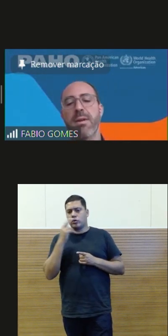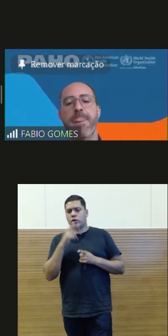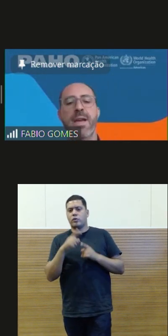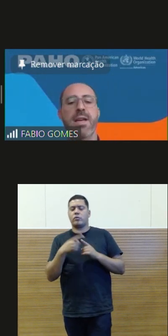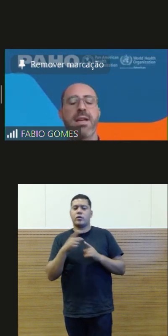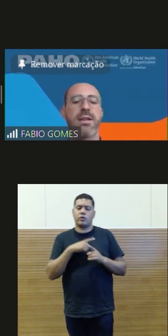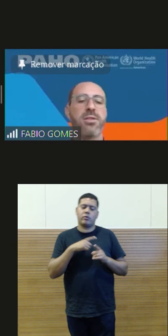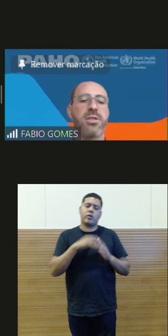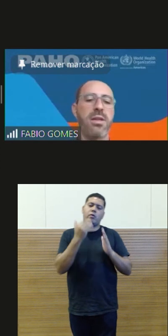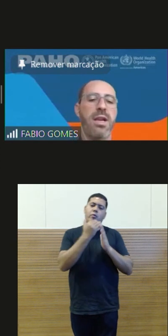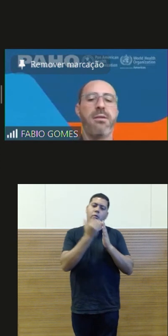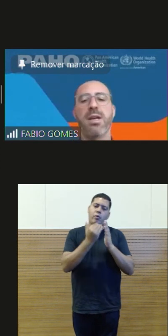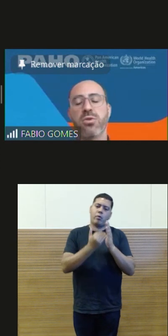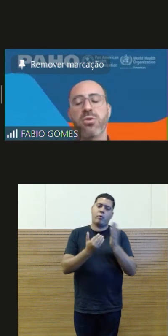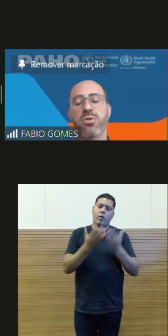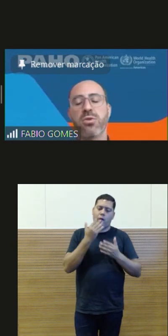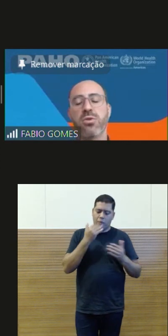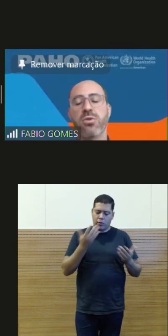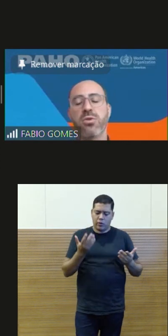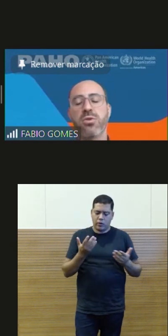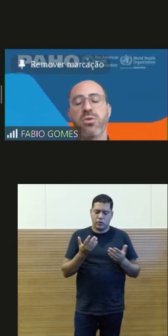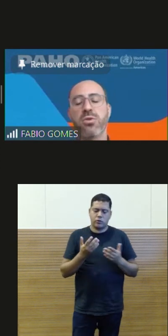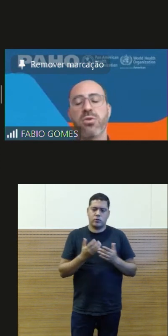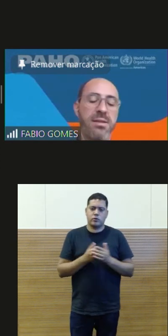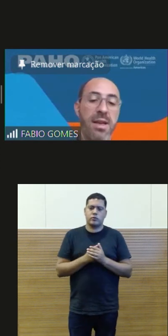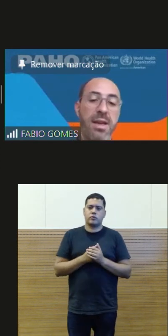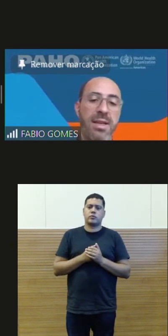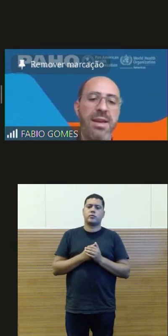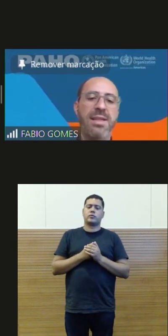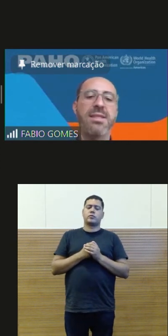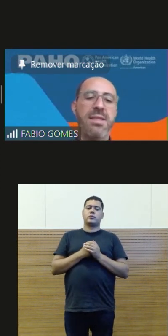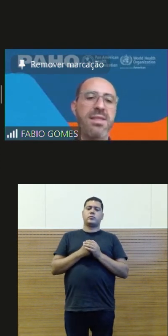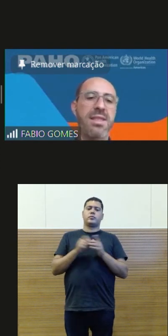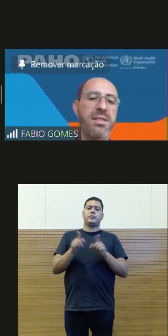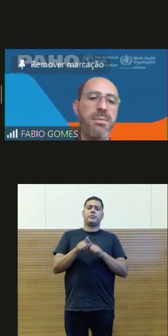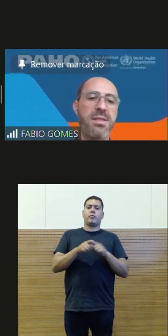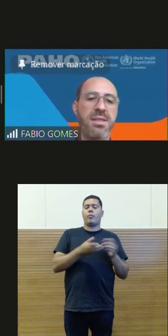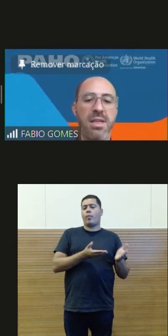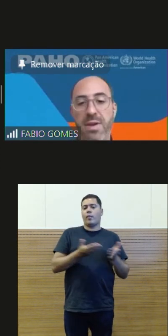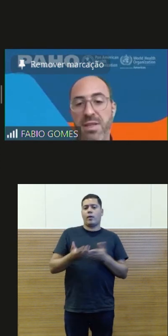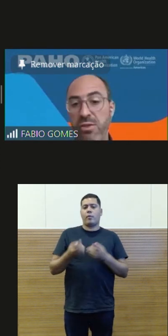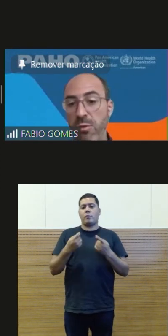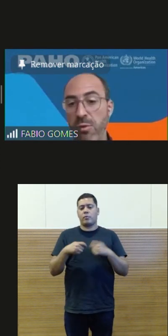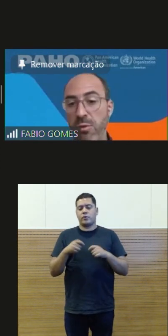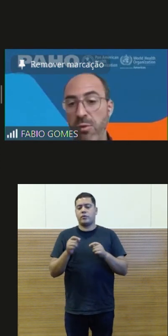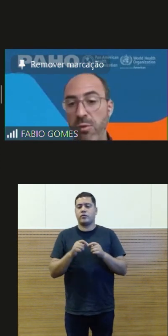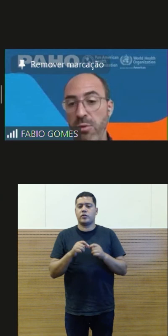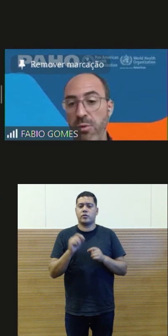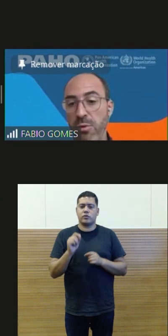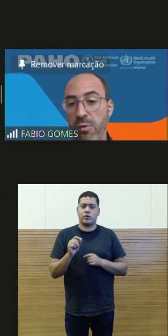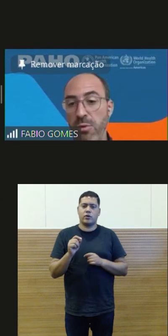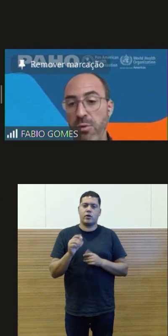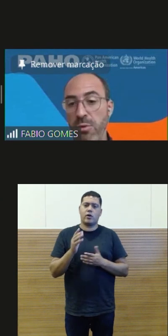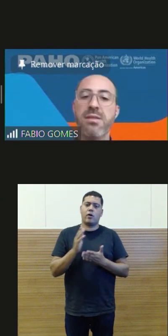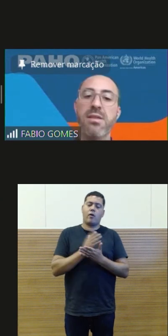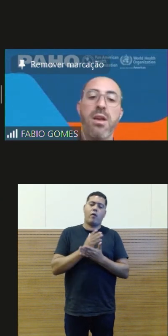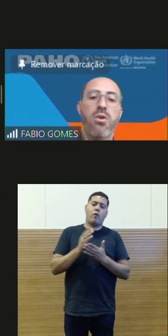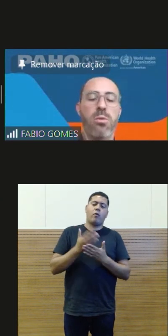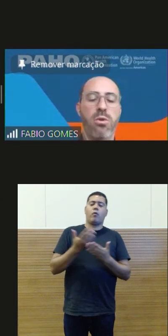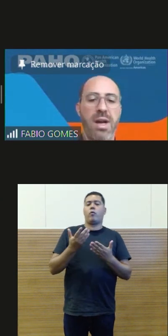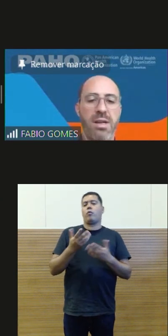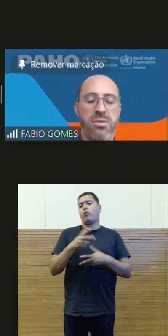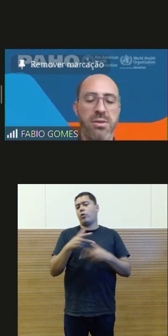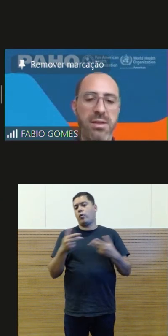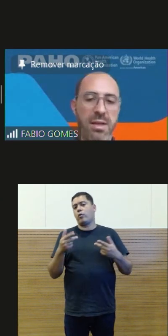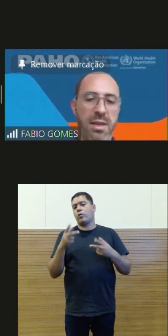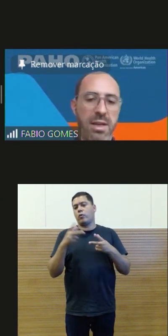PAHO, it combines the classification of foods with the profile of nutrients and brings the need in